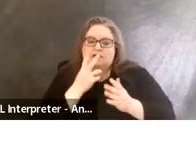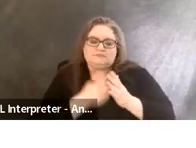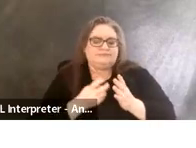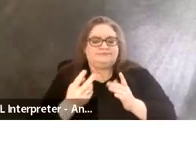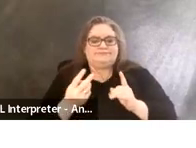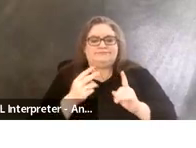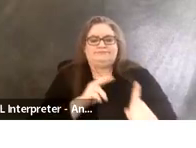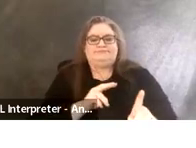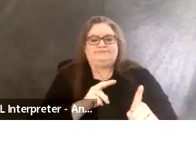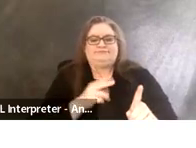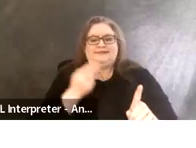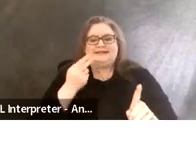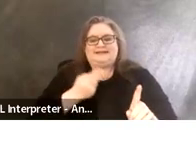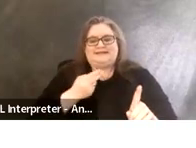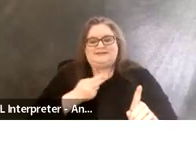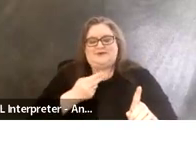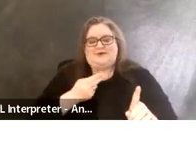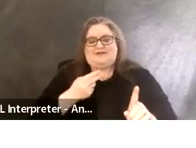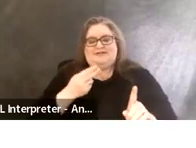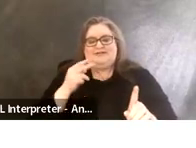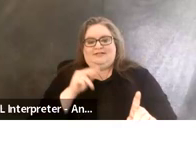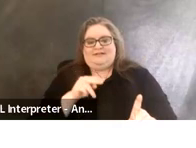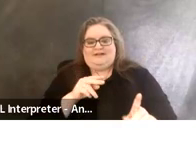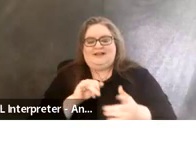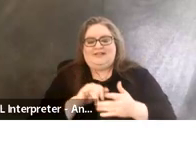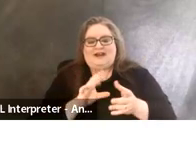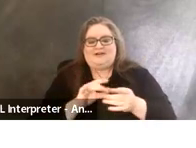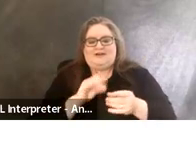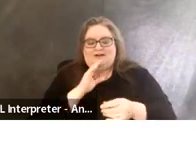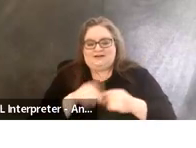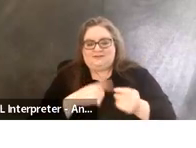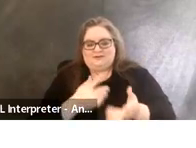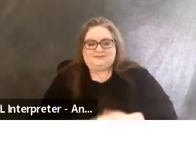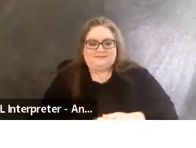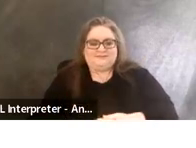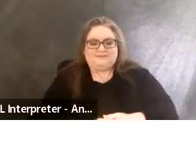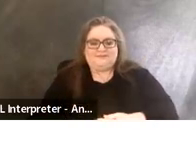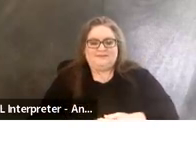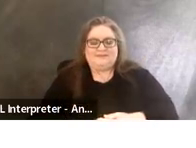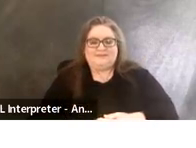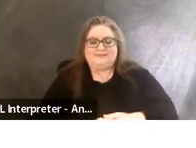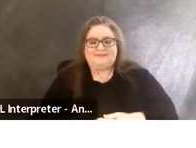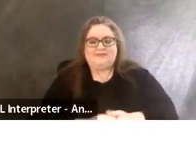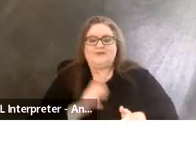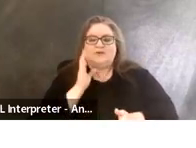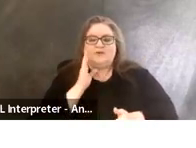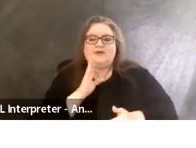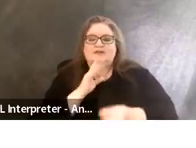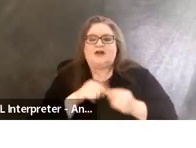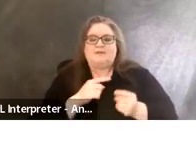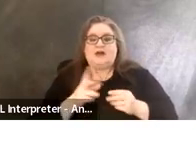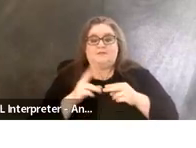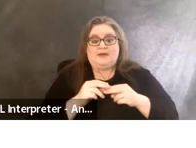that historical perspective that I mentioned, and really talk about Medicaid and